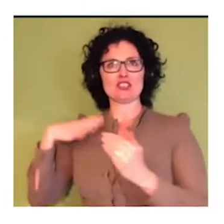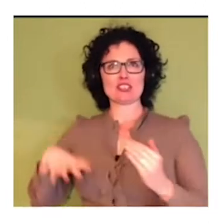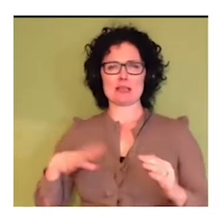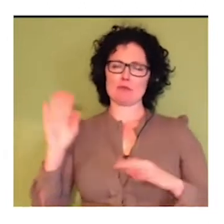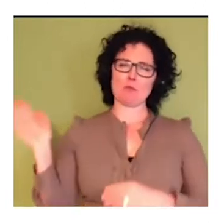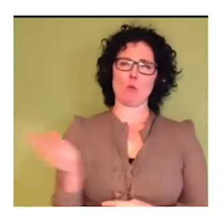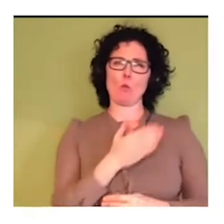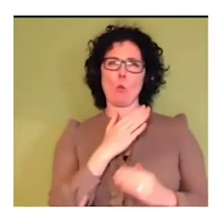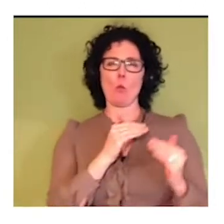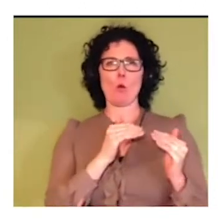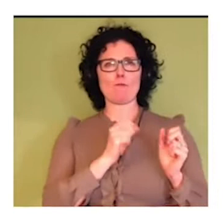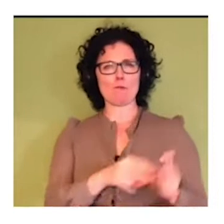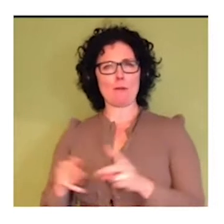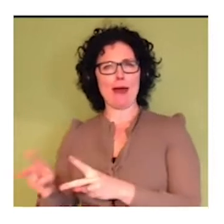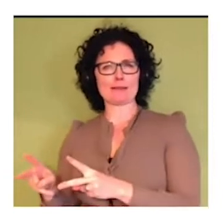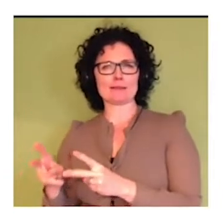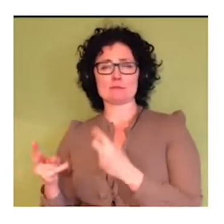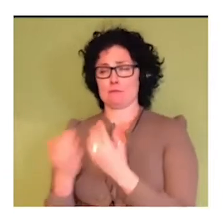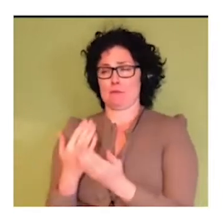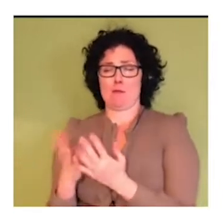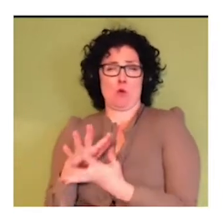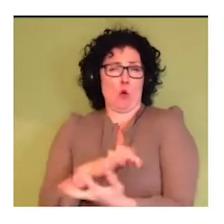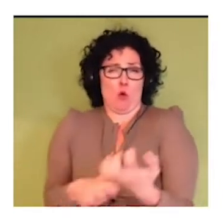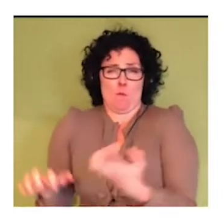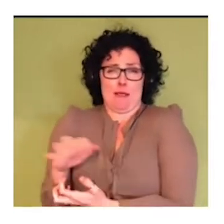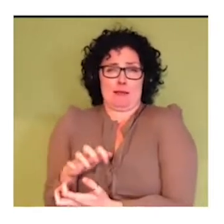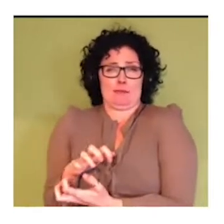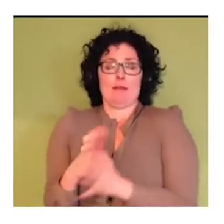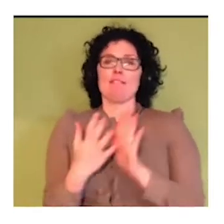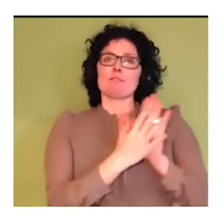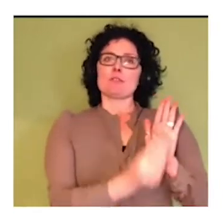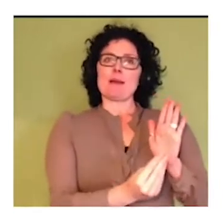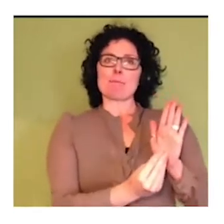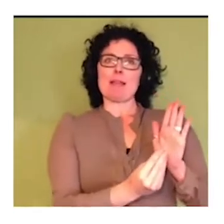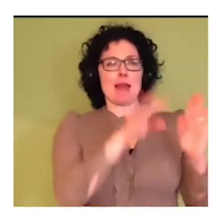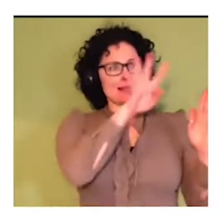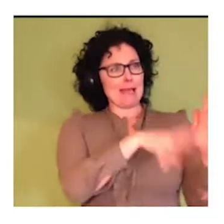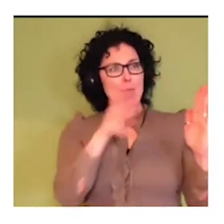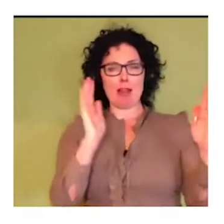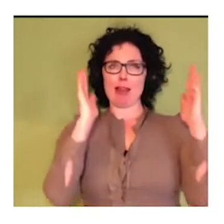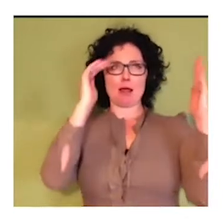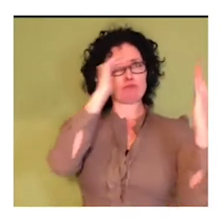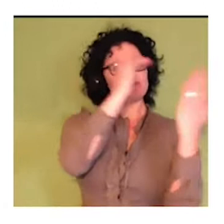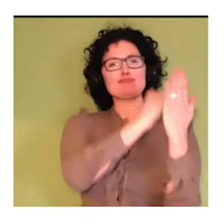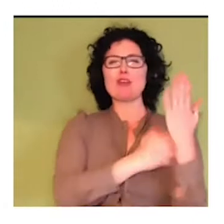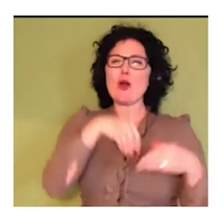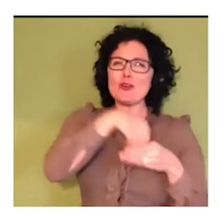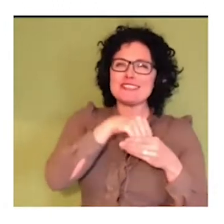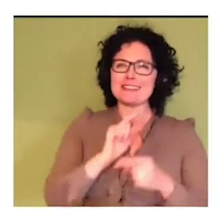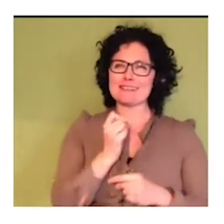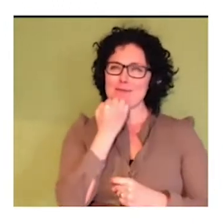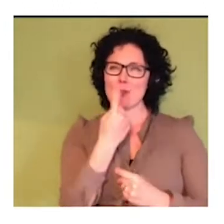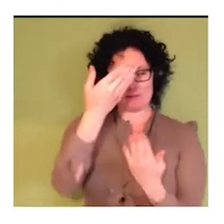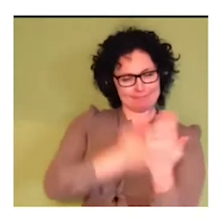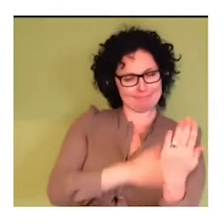features, even for the most complex titles. So it provides, for example, a table of contents, print page